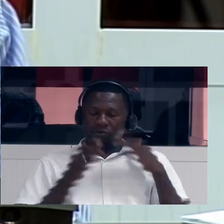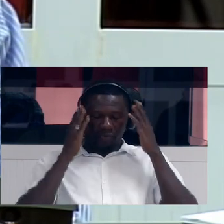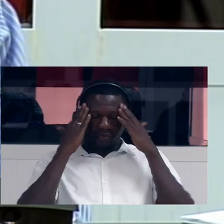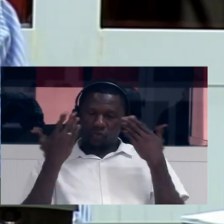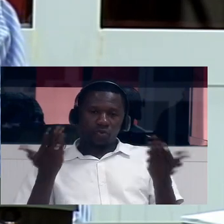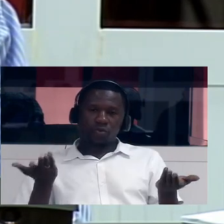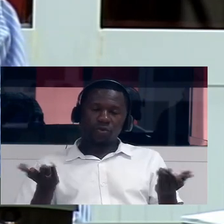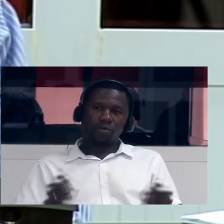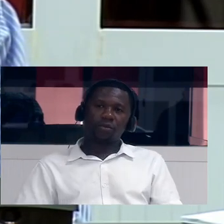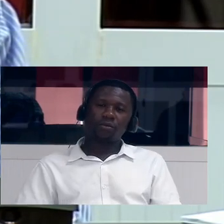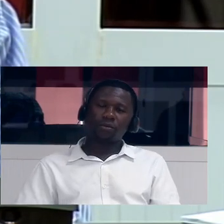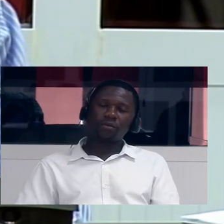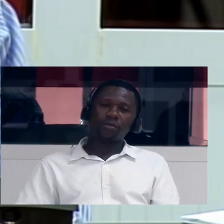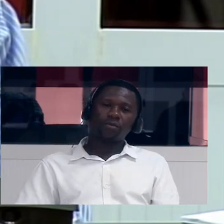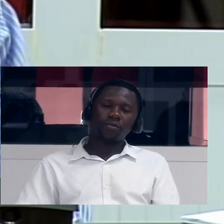I wouldn't know. All right.